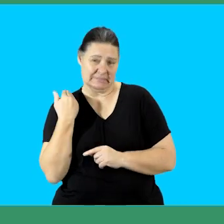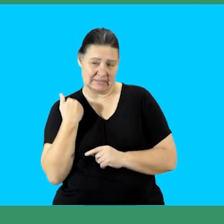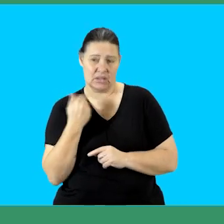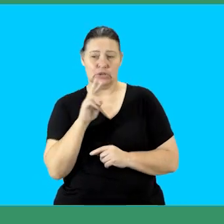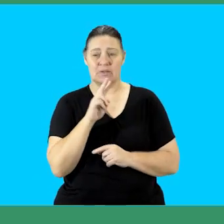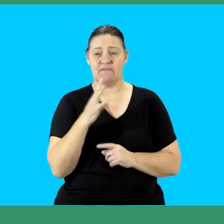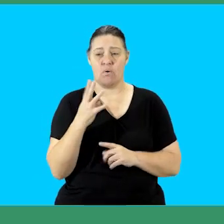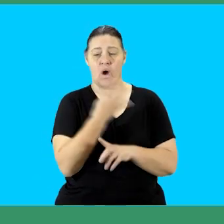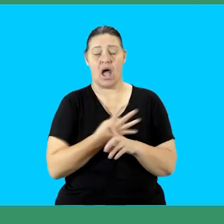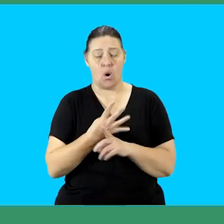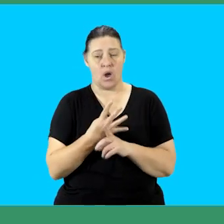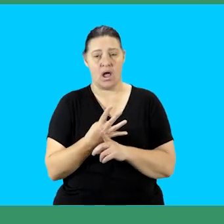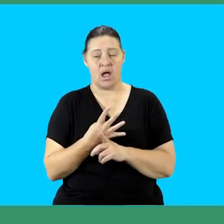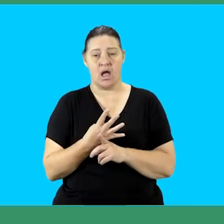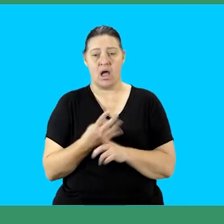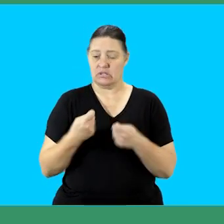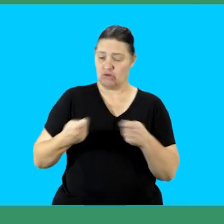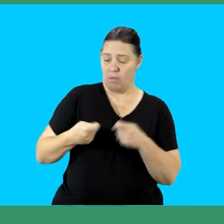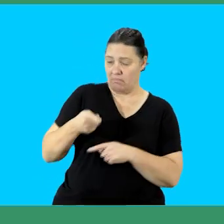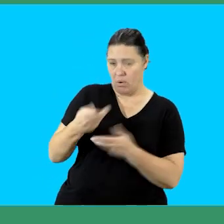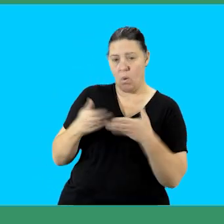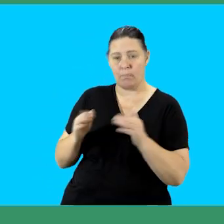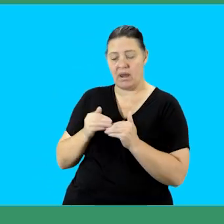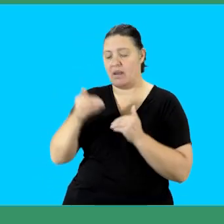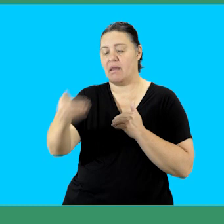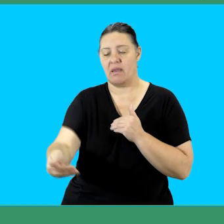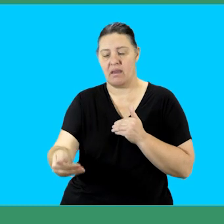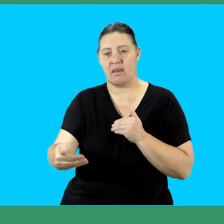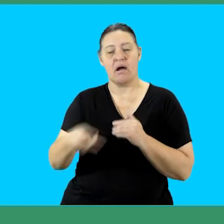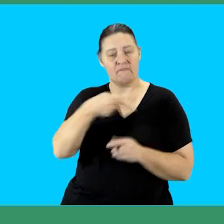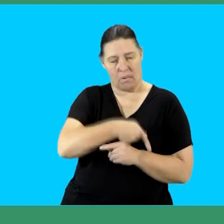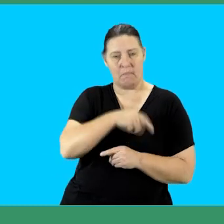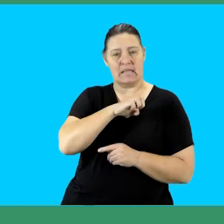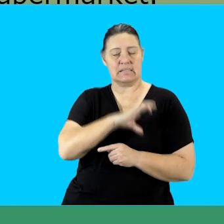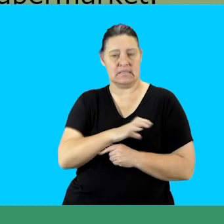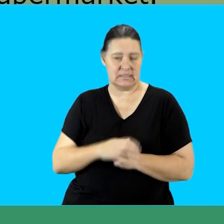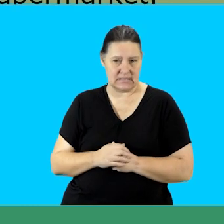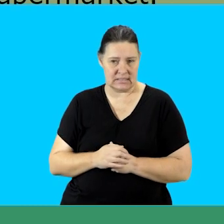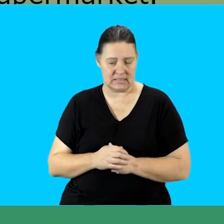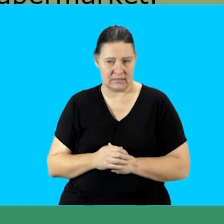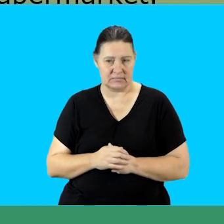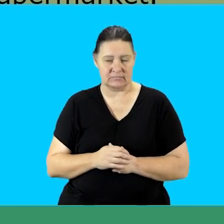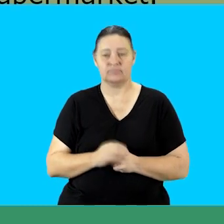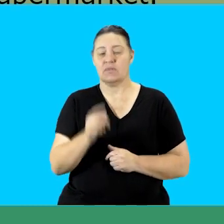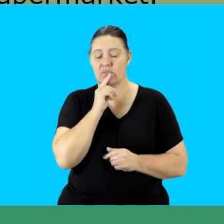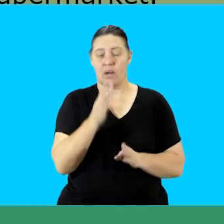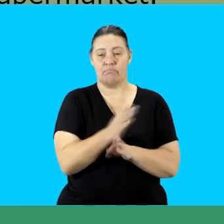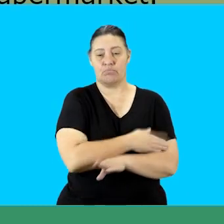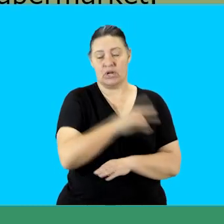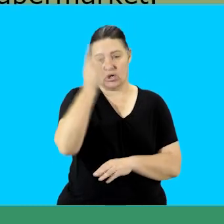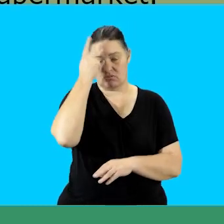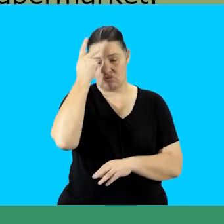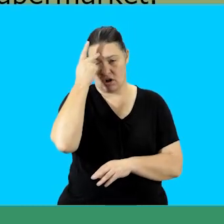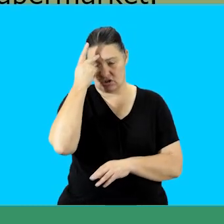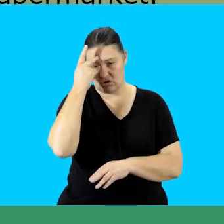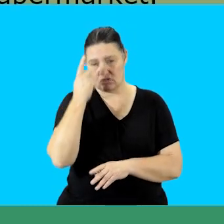24-hour supermarket opened across the street of Eric's Supermarket. Now let's move on to the pre-knowledge